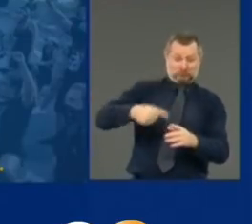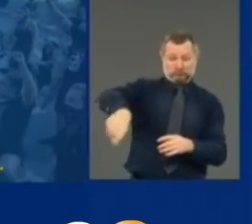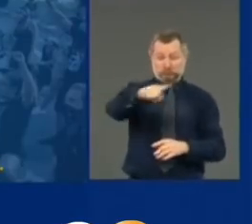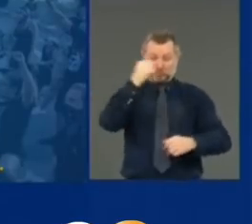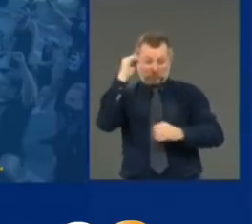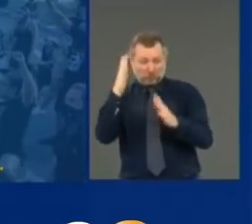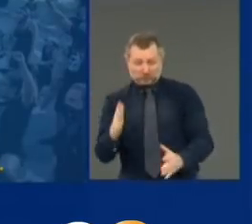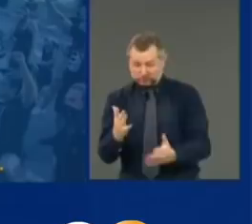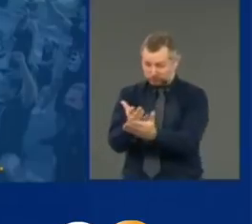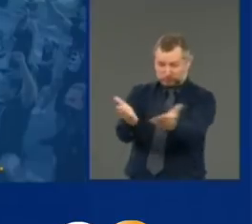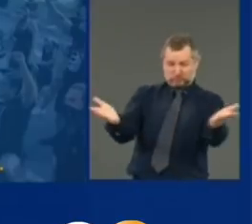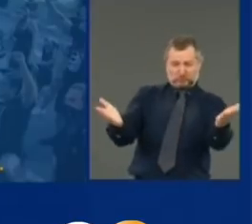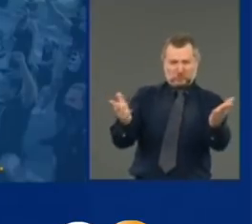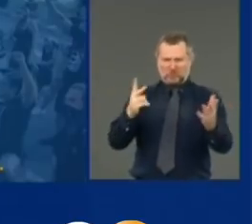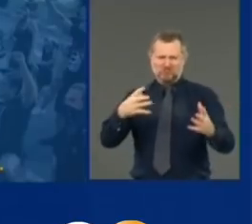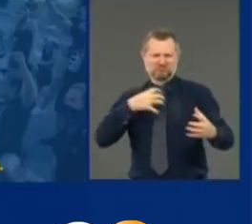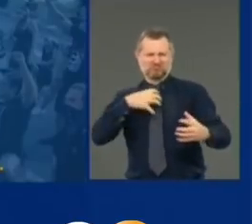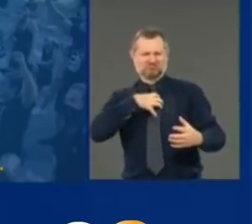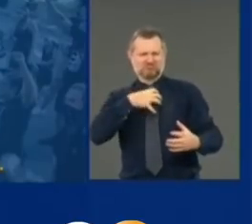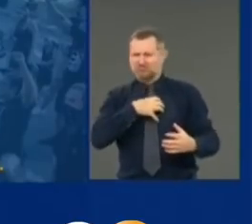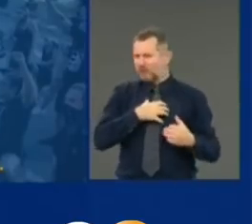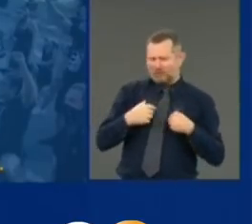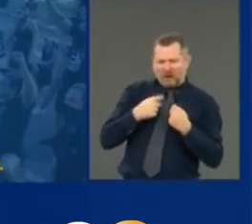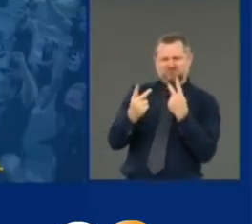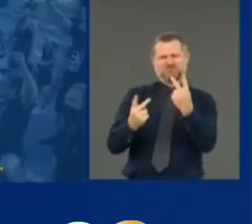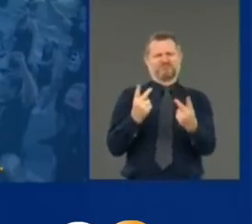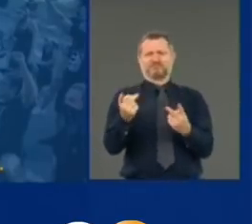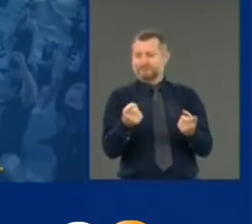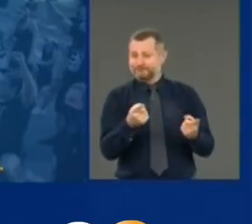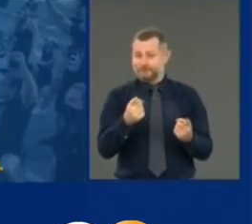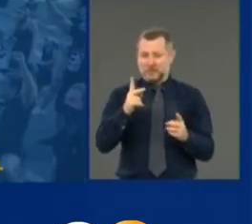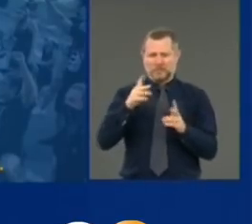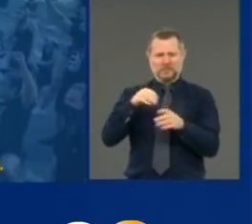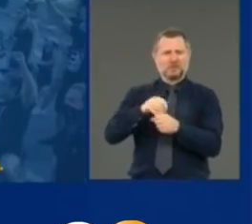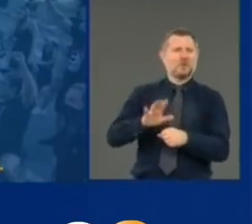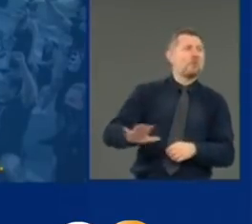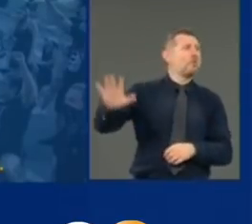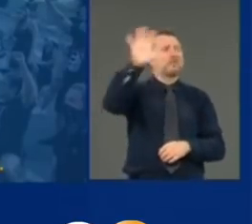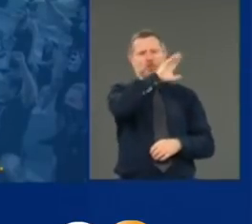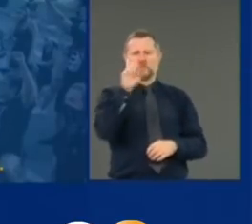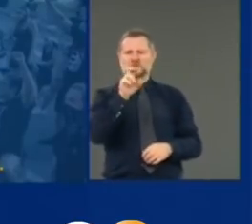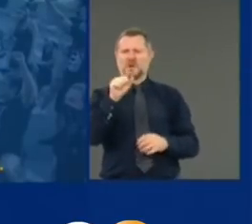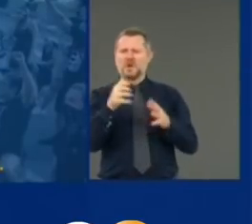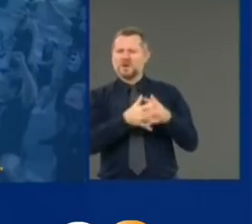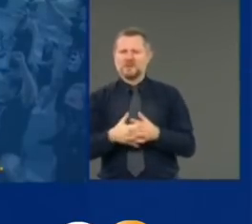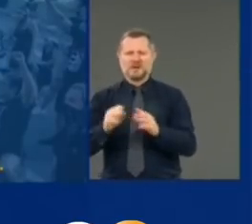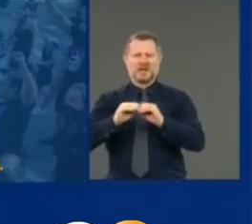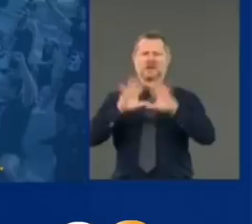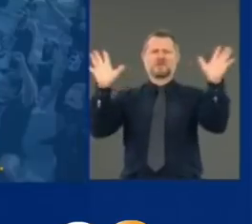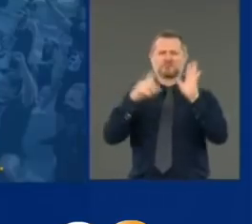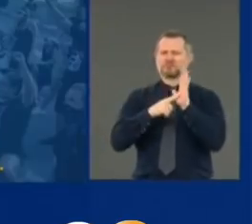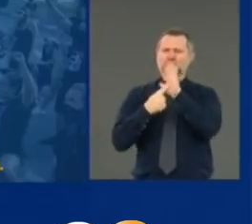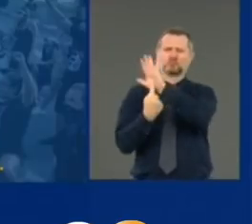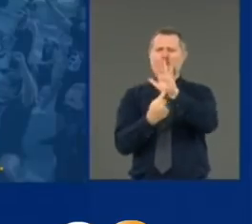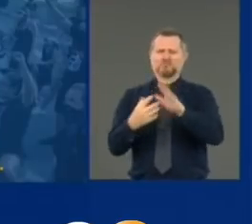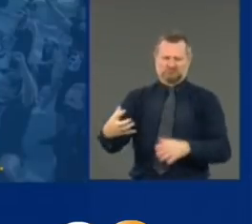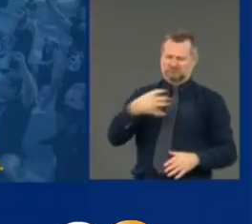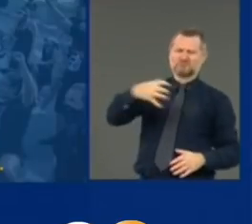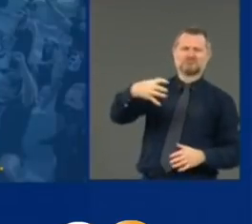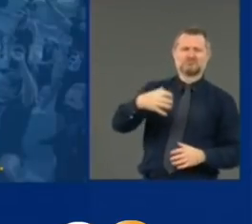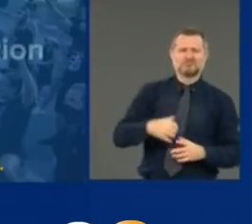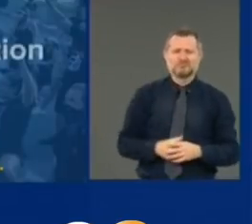seen the demonstrations. The people of this nation have made their voice heard. They